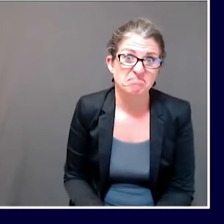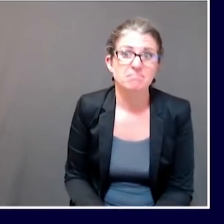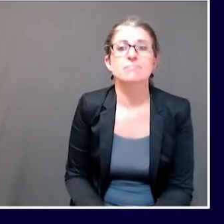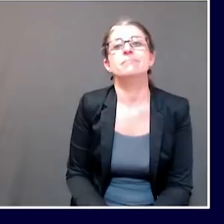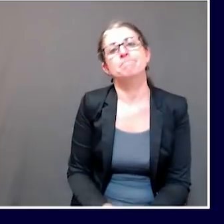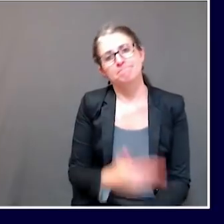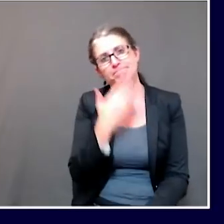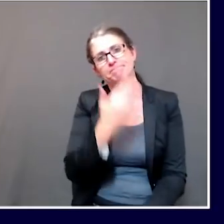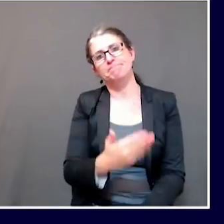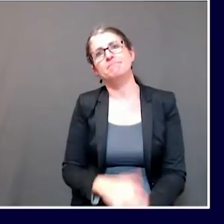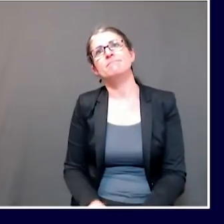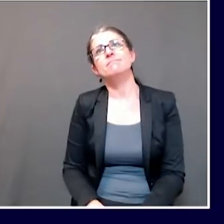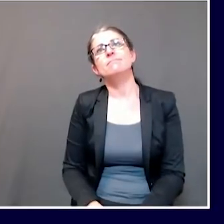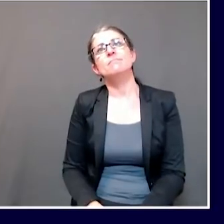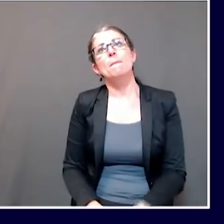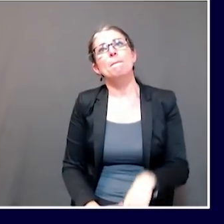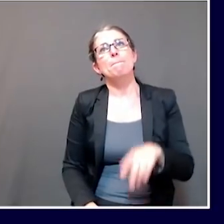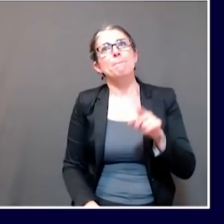to you next.